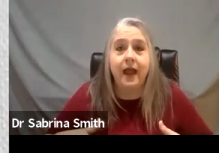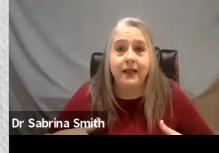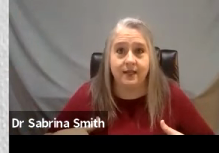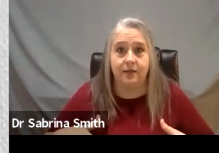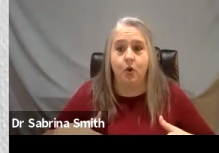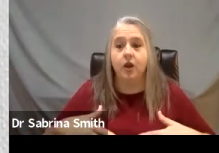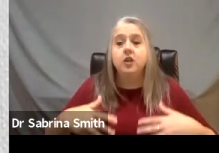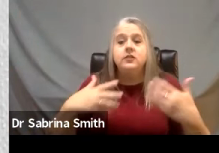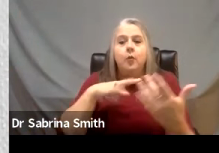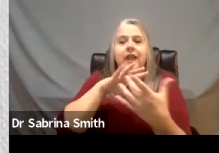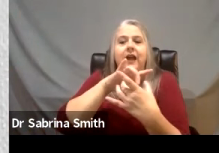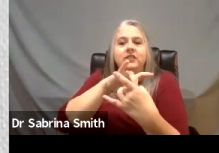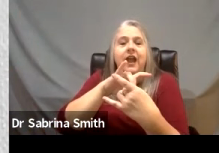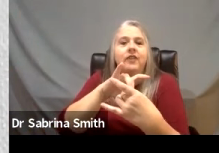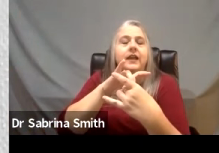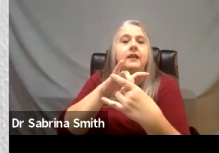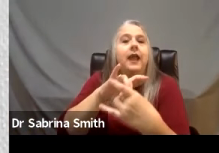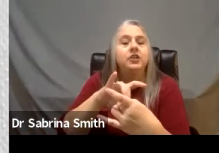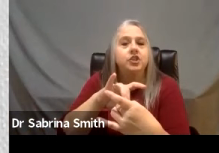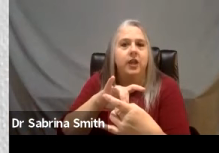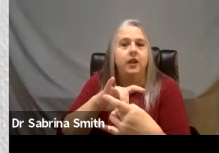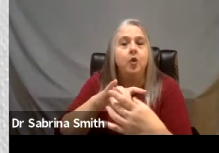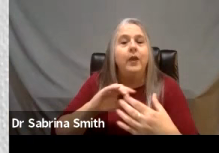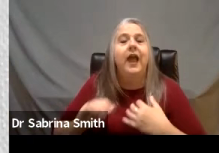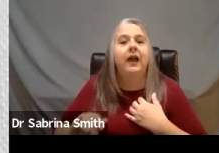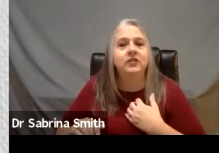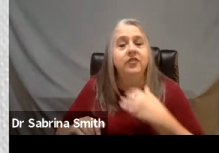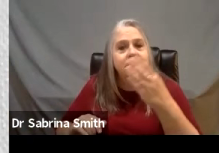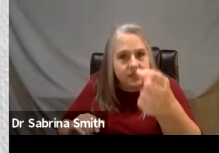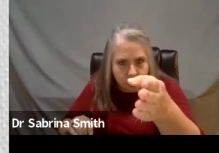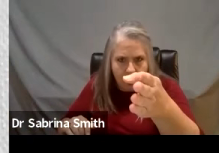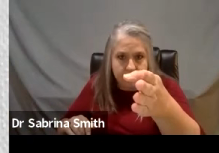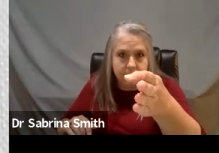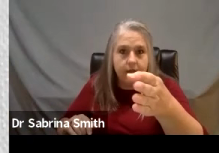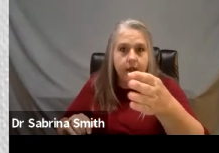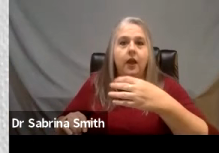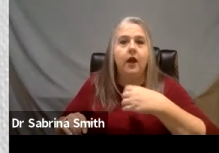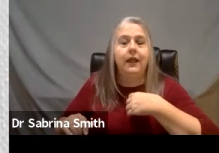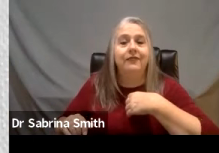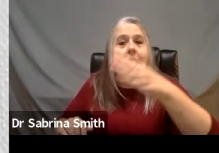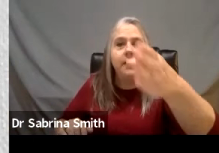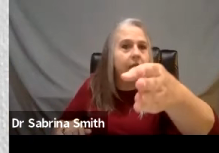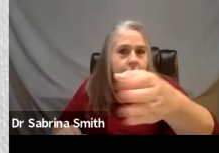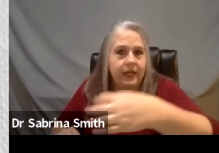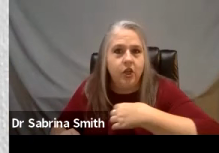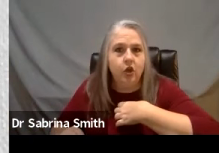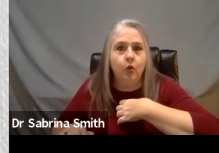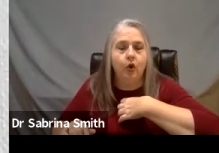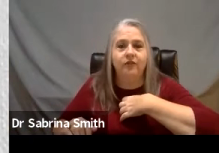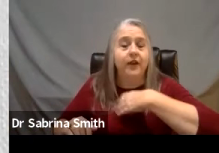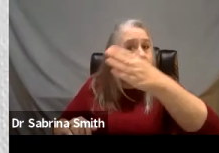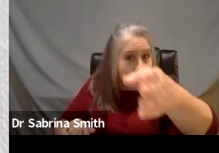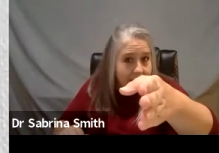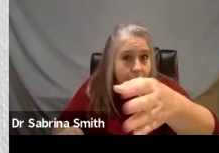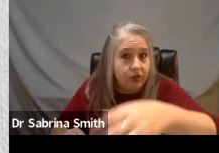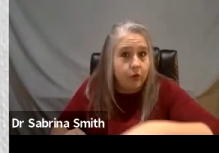with my eyes anymore. So we have to have that connection. This is trust. If I'm not looking at you, or